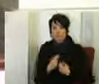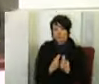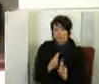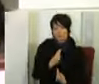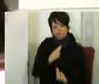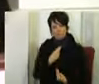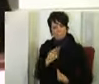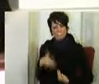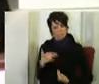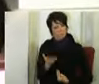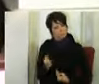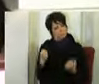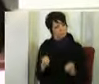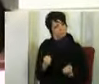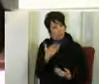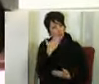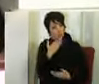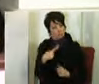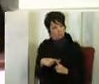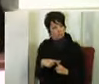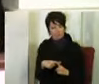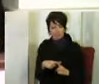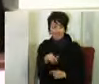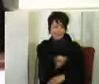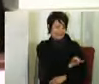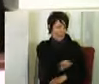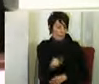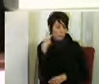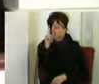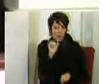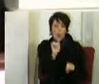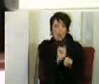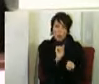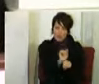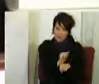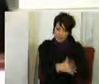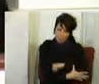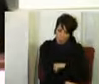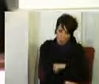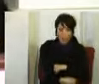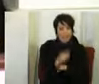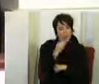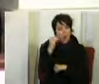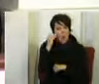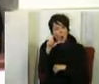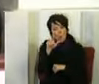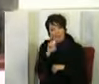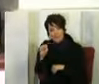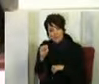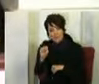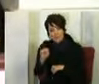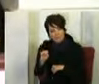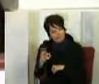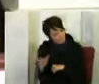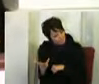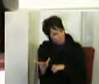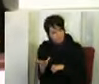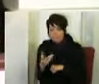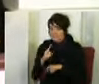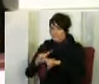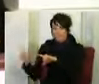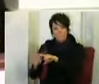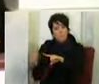happens to my spirit. And so we're going to be doing that for the working poor and for the homeless in our community, adding to the very many different